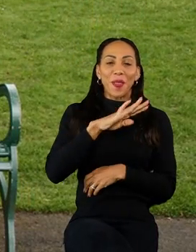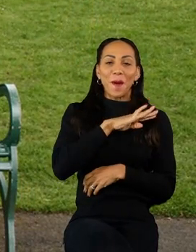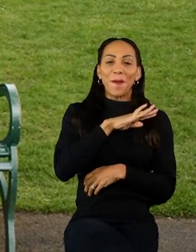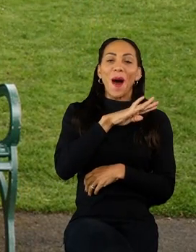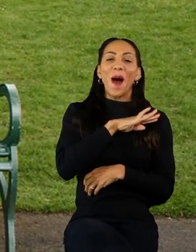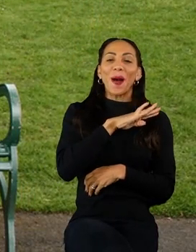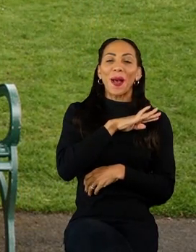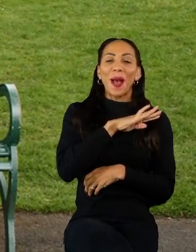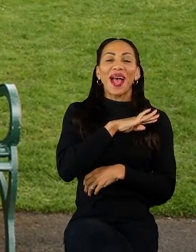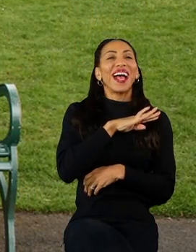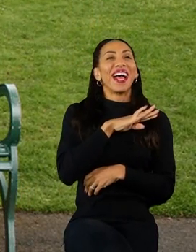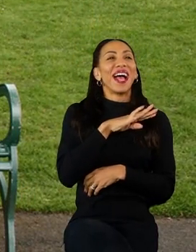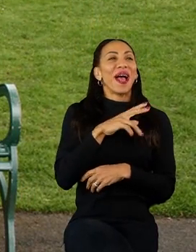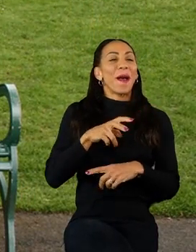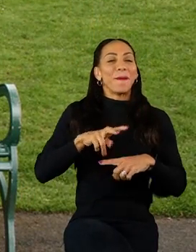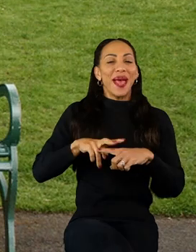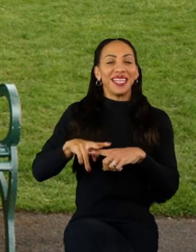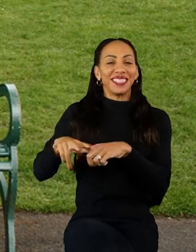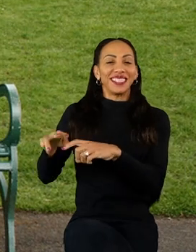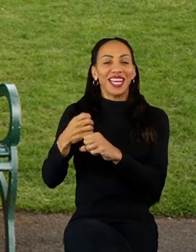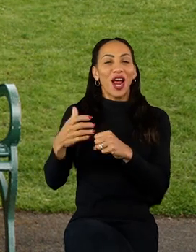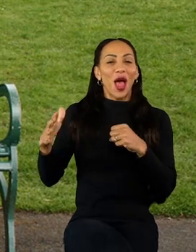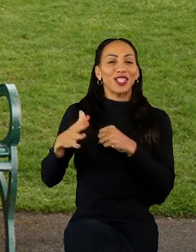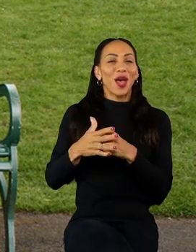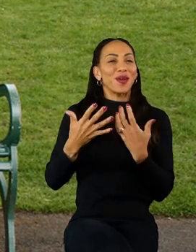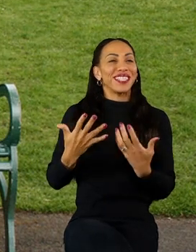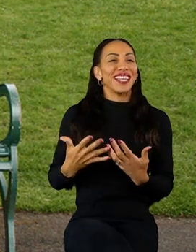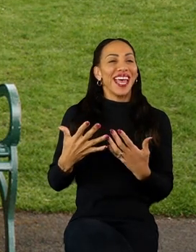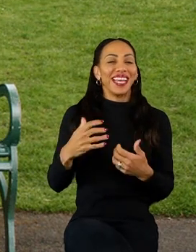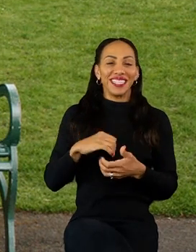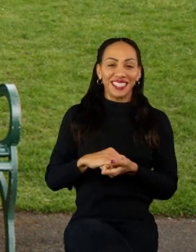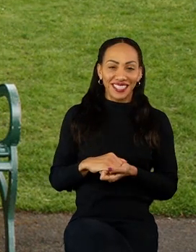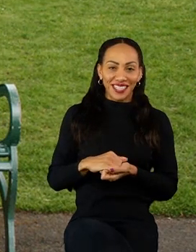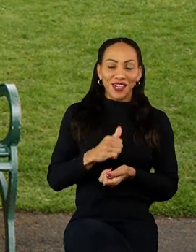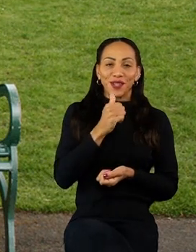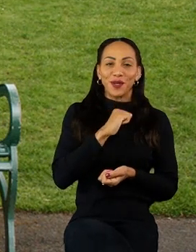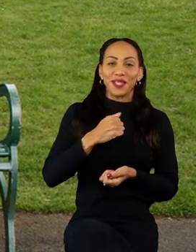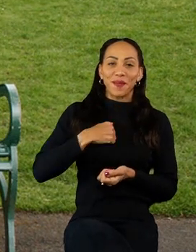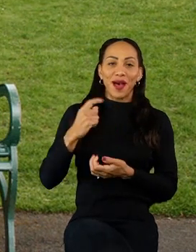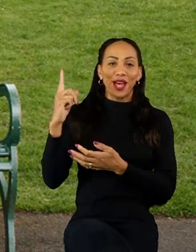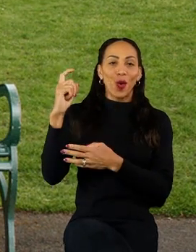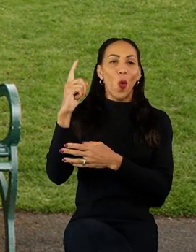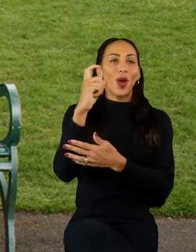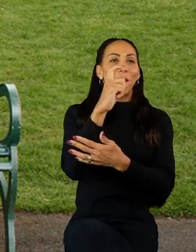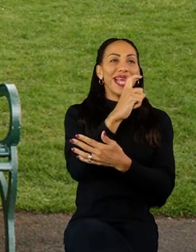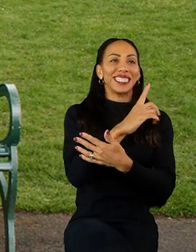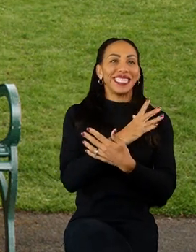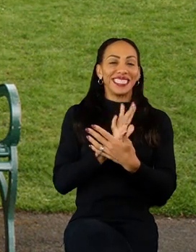lighten up. Here we are, Trish and I are on a park bench in the Kelvin Grove Park, Glasgow today,